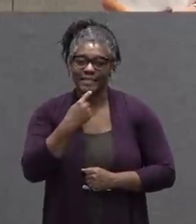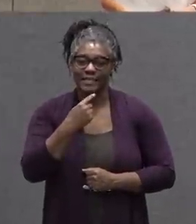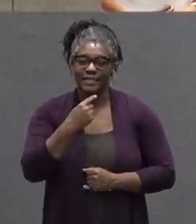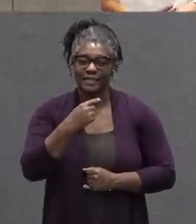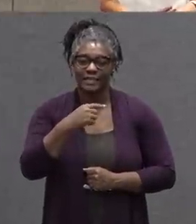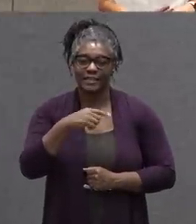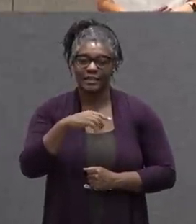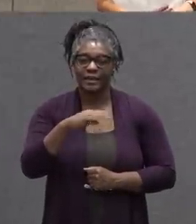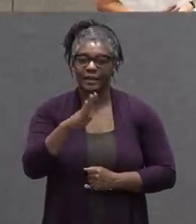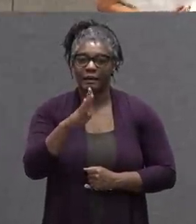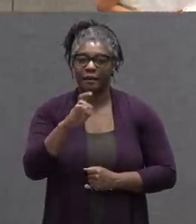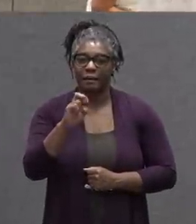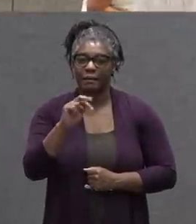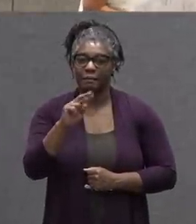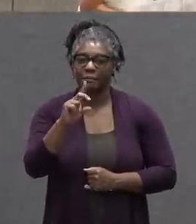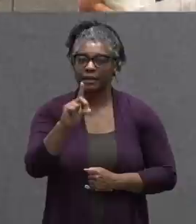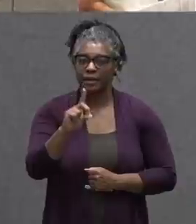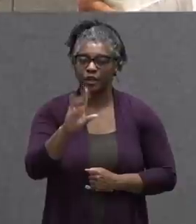bend your legs.